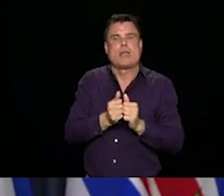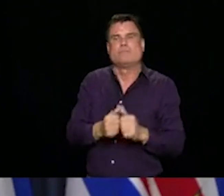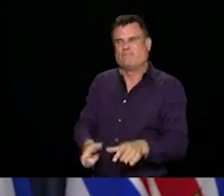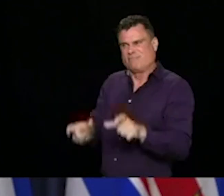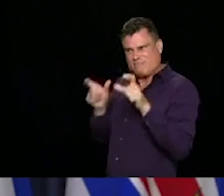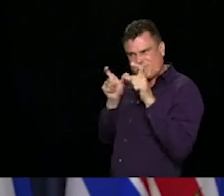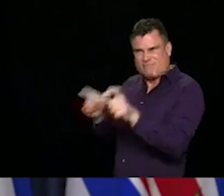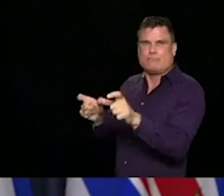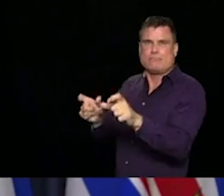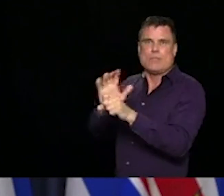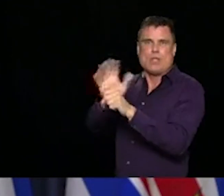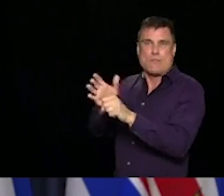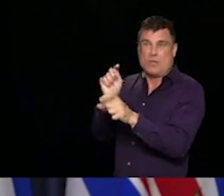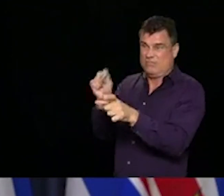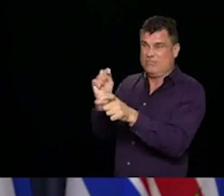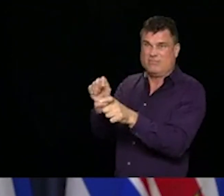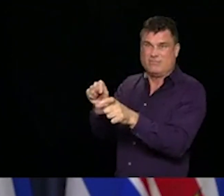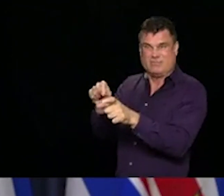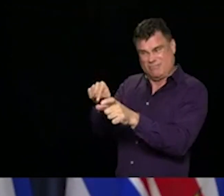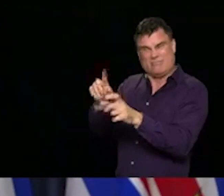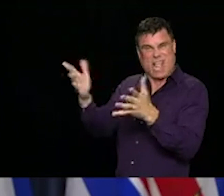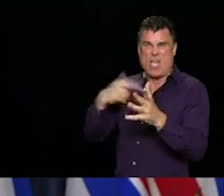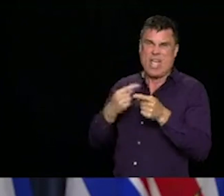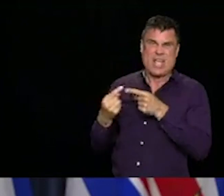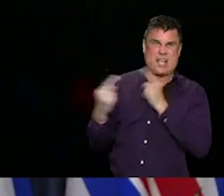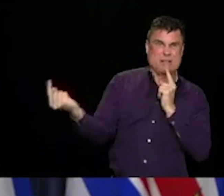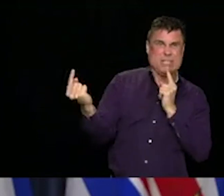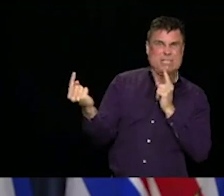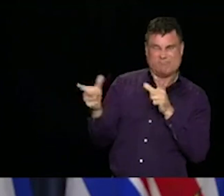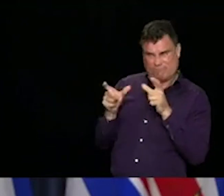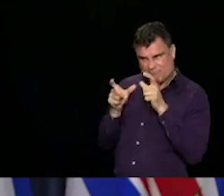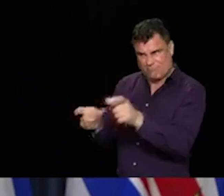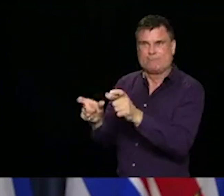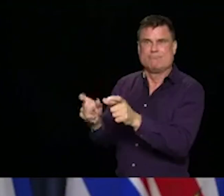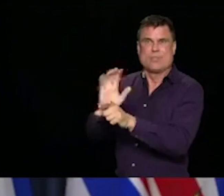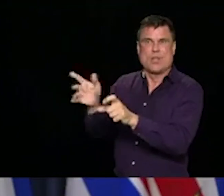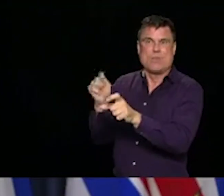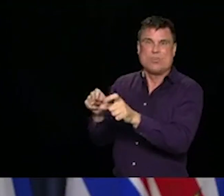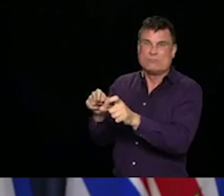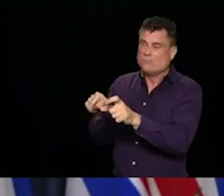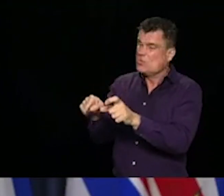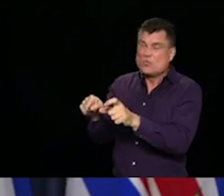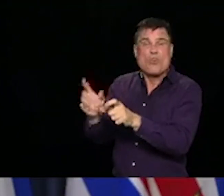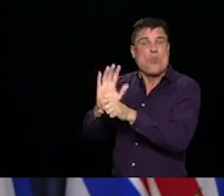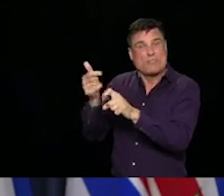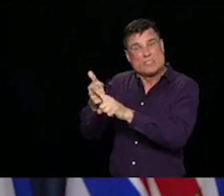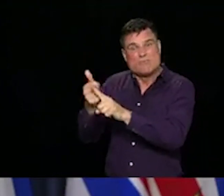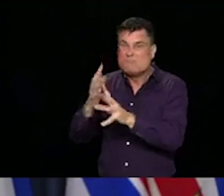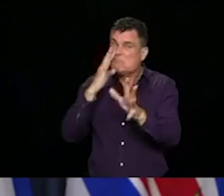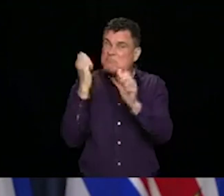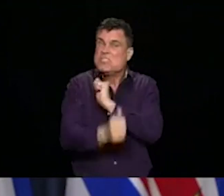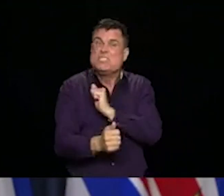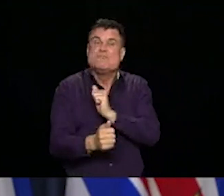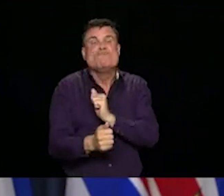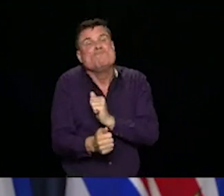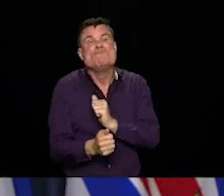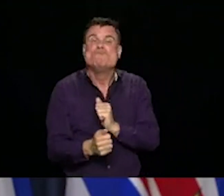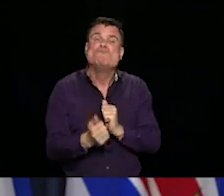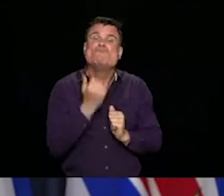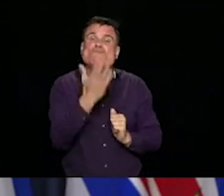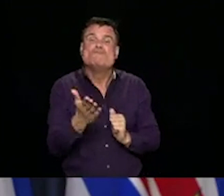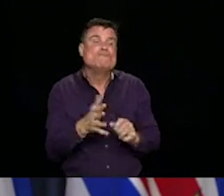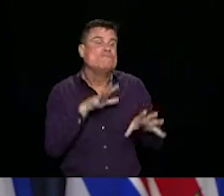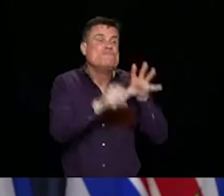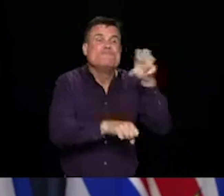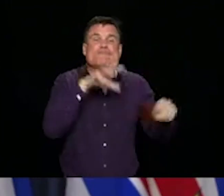is a pernicious enemy in this, and the people who it targets the most effectively are people who are living in